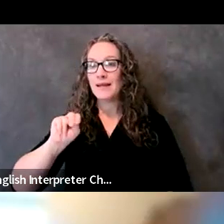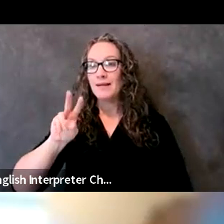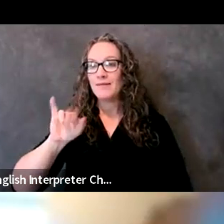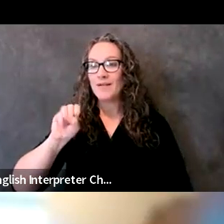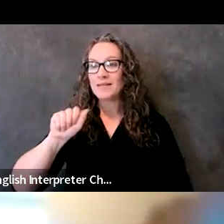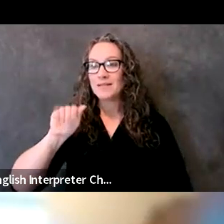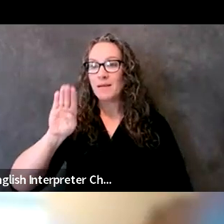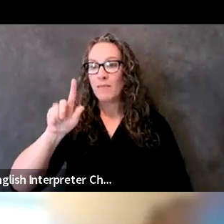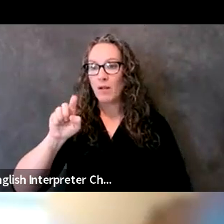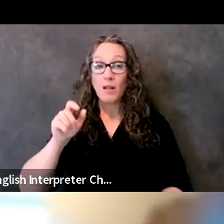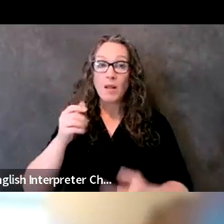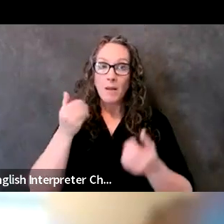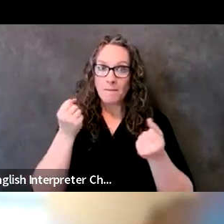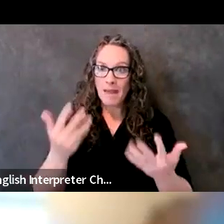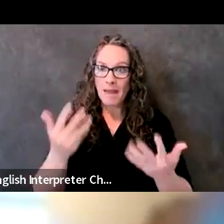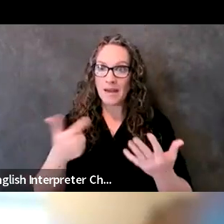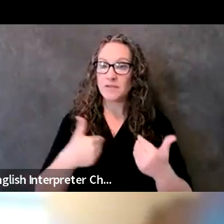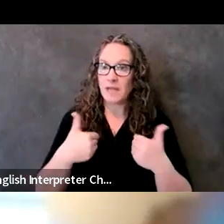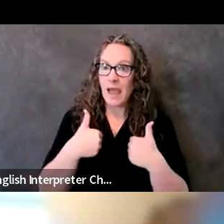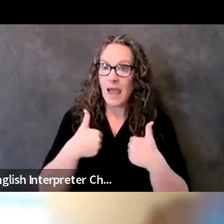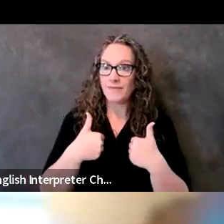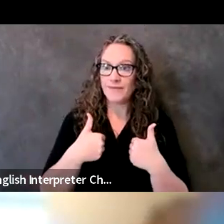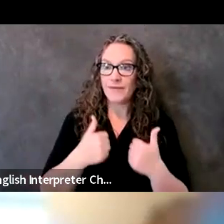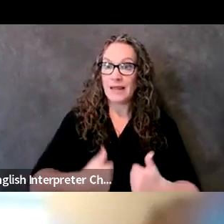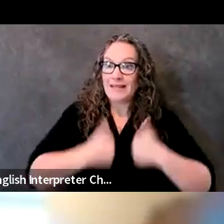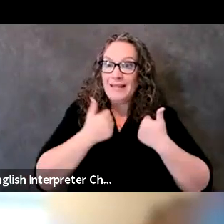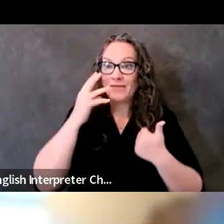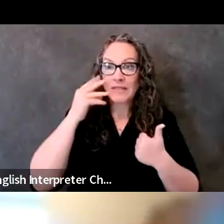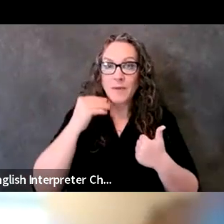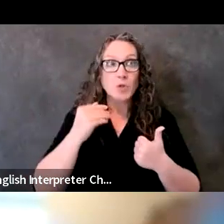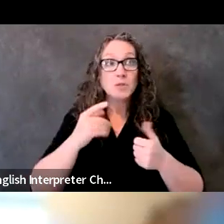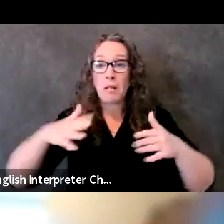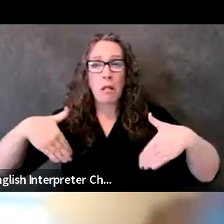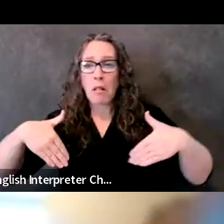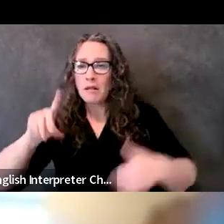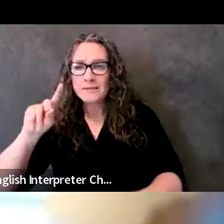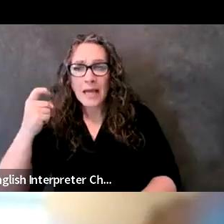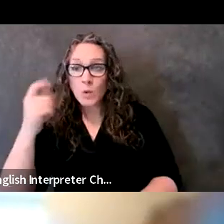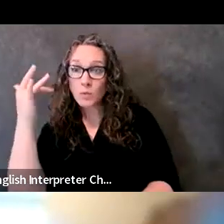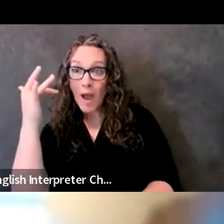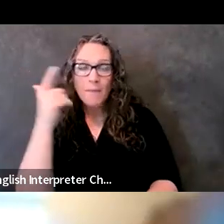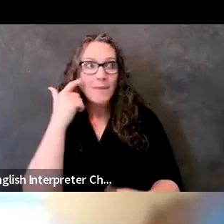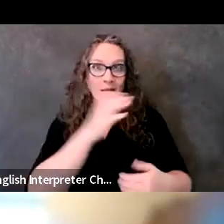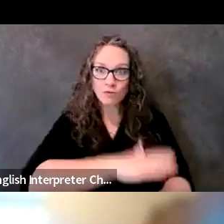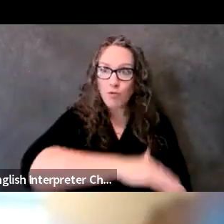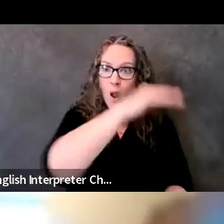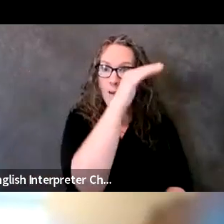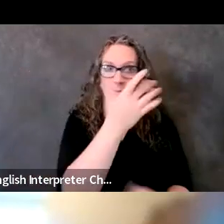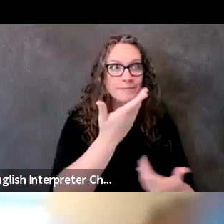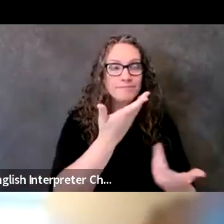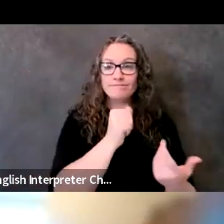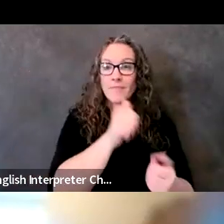experience and may not also be diagnosed because we are either under-resourced or underserved as we were growing up. And I